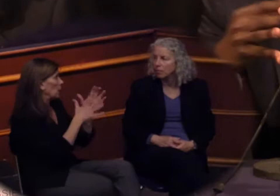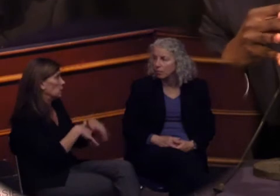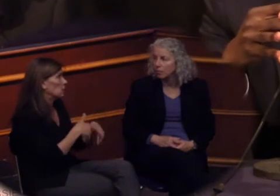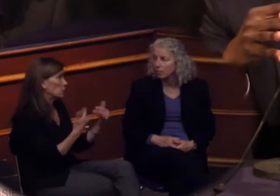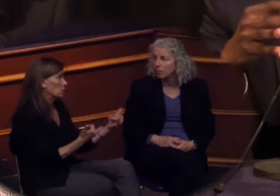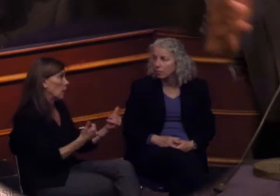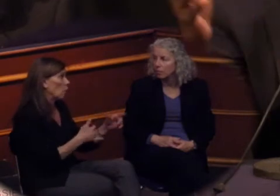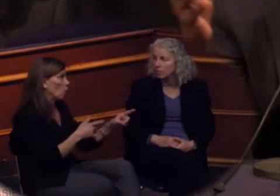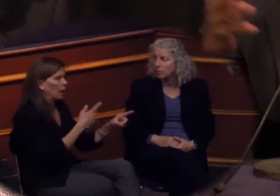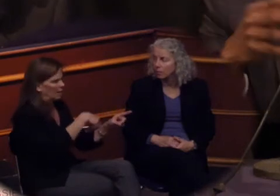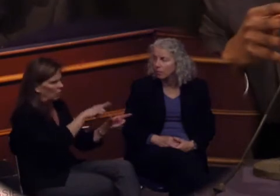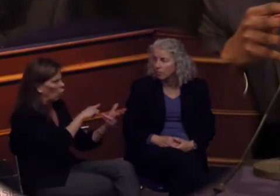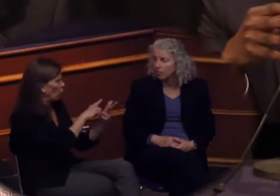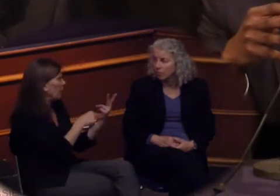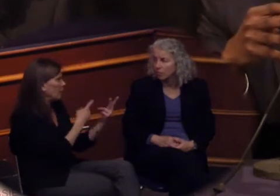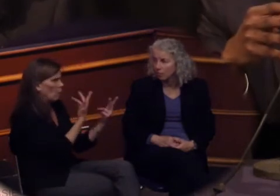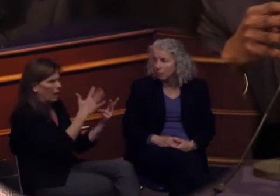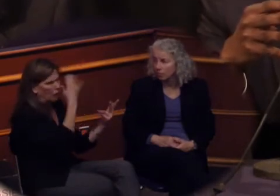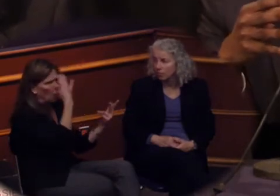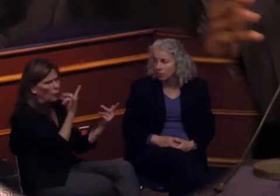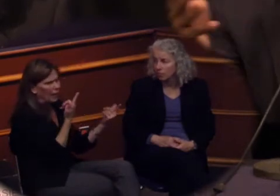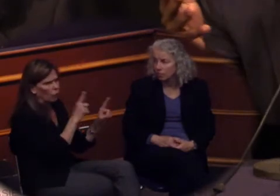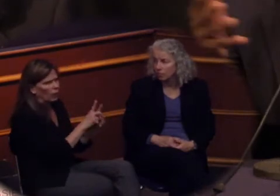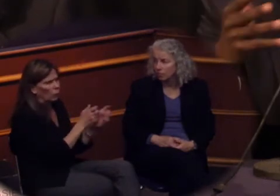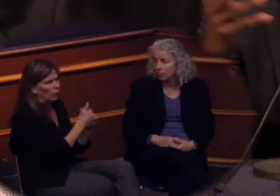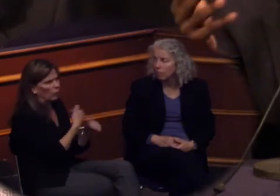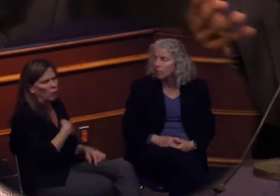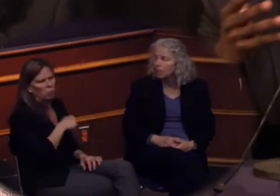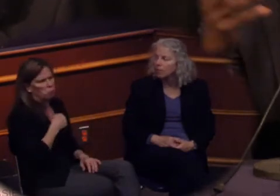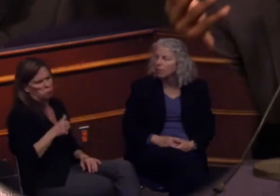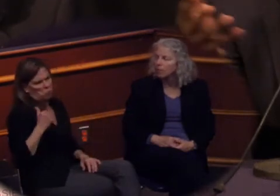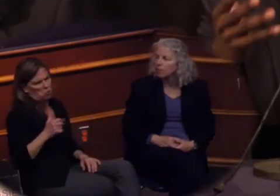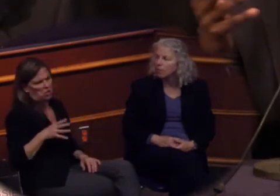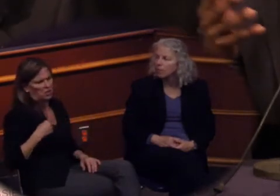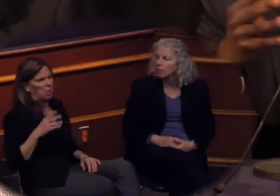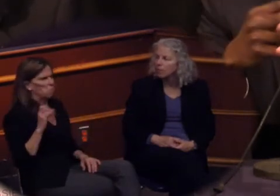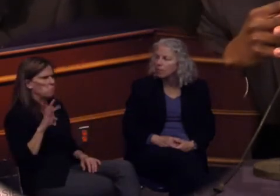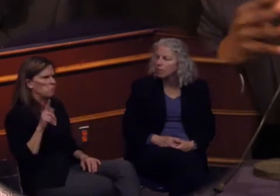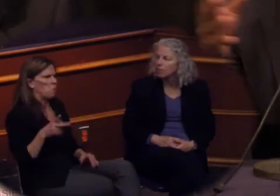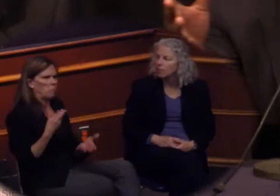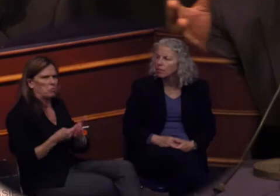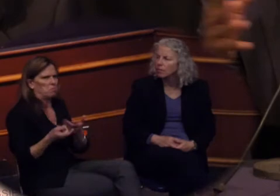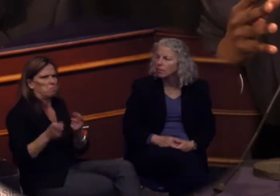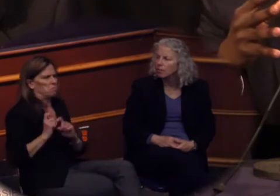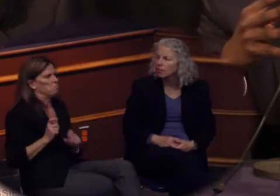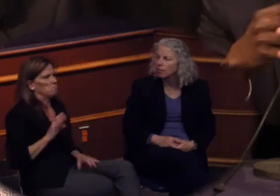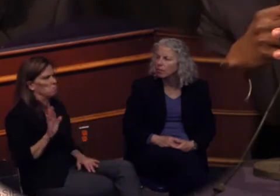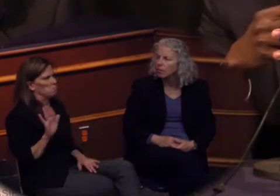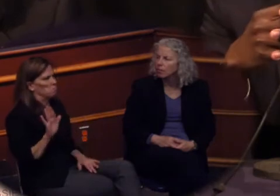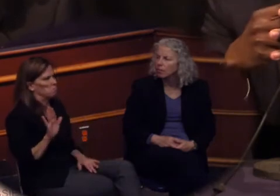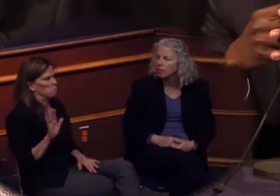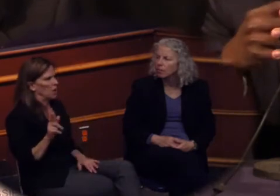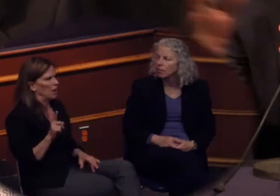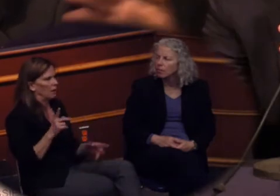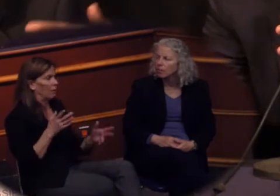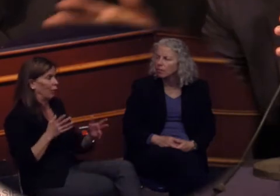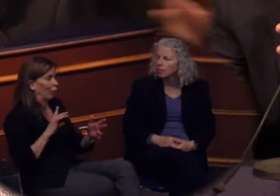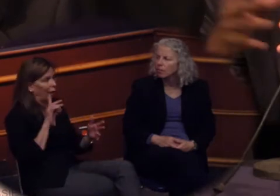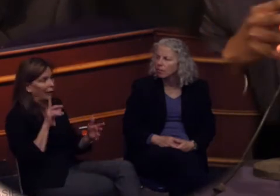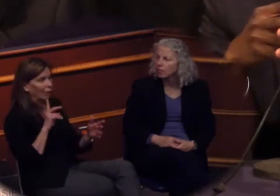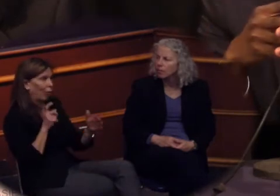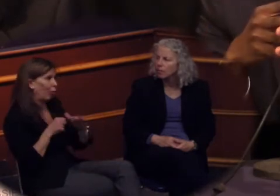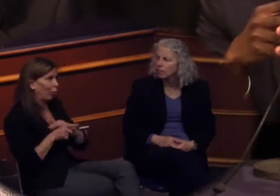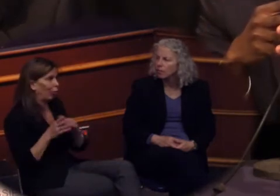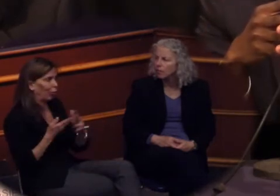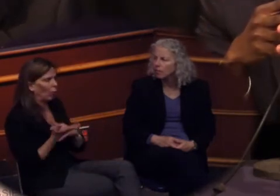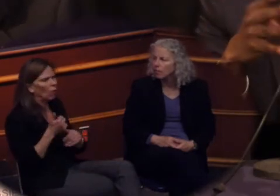these guys agree with me already, that we wouldn't accept any of these corporate-type donations, even through loopholes. They've made their